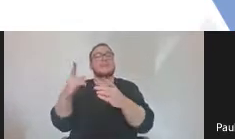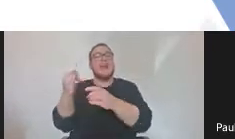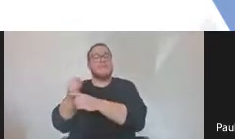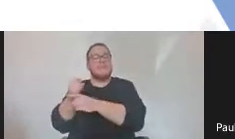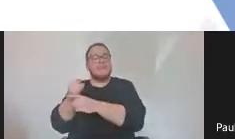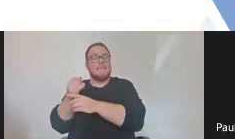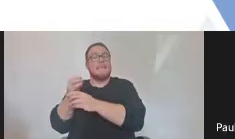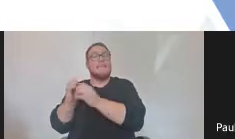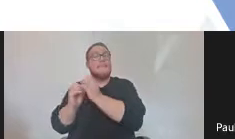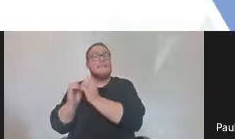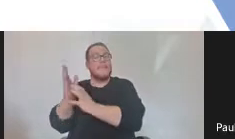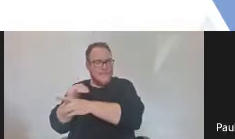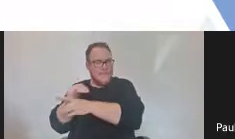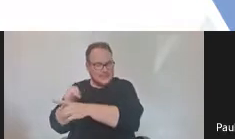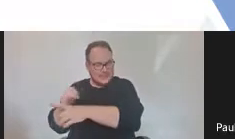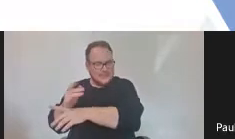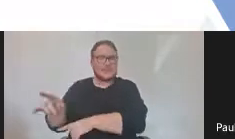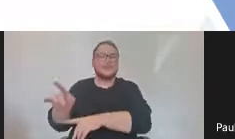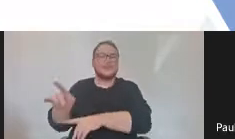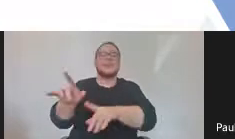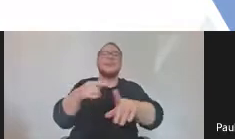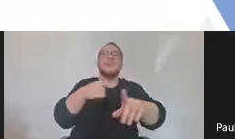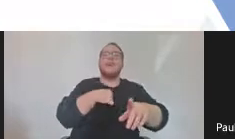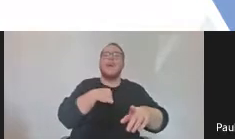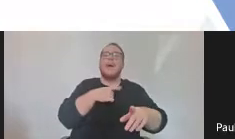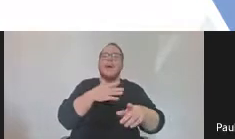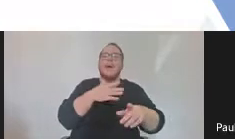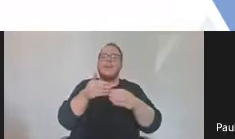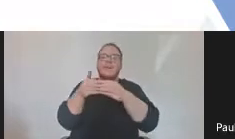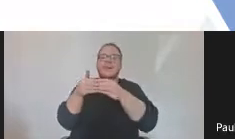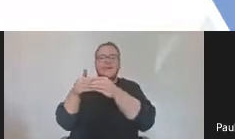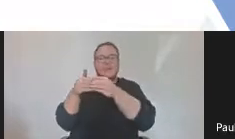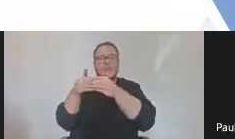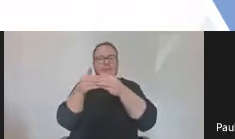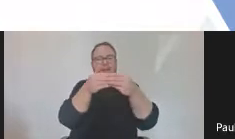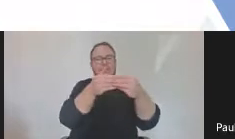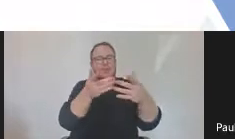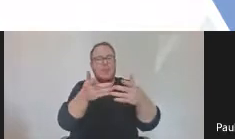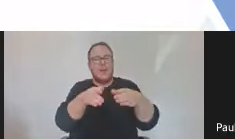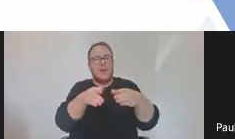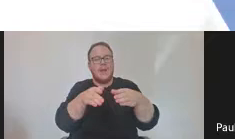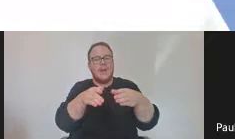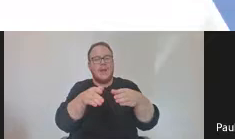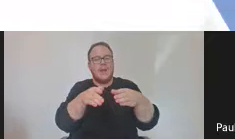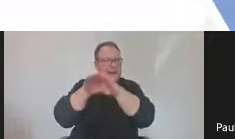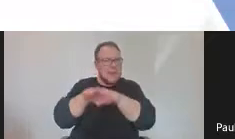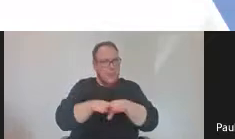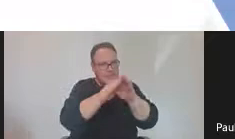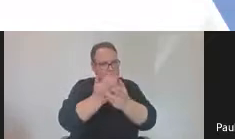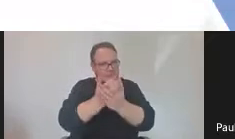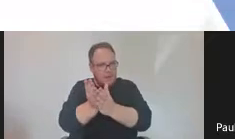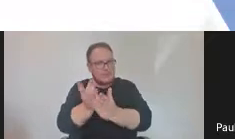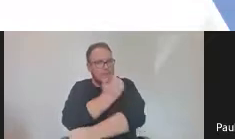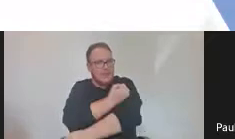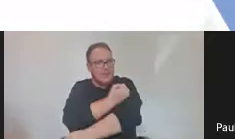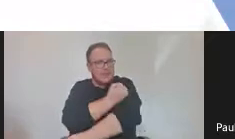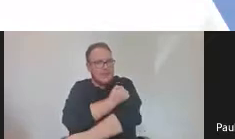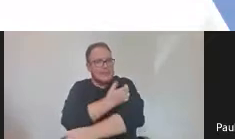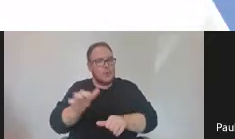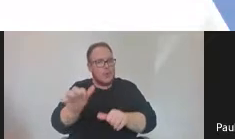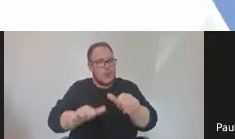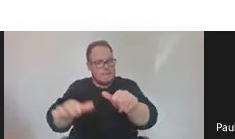and I've been leading on the equalities part of the vaccination programme. Can I get the next slide,